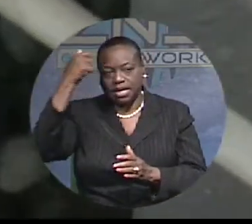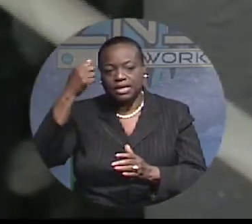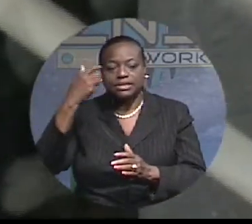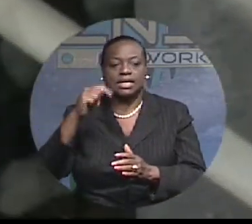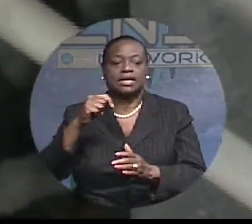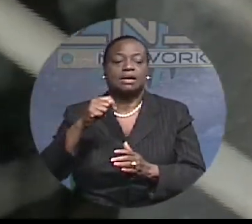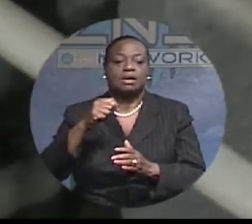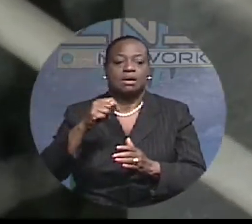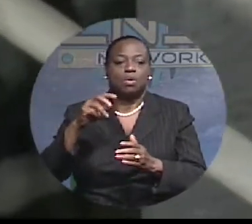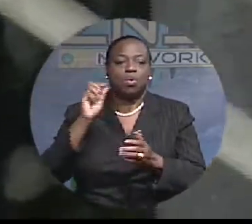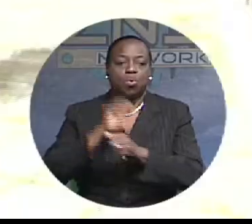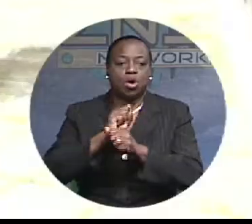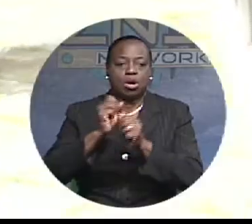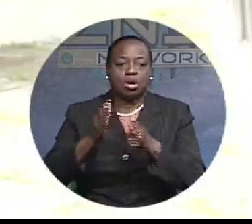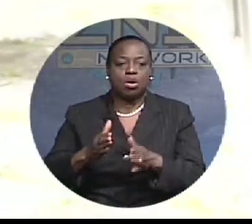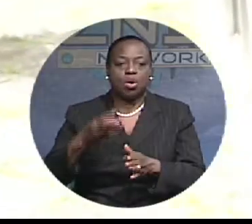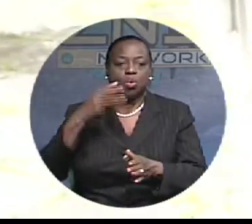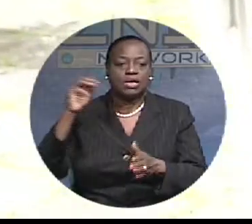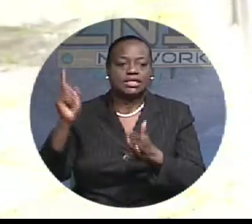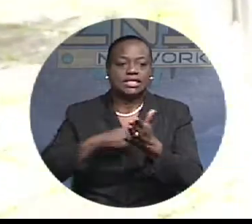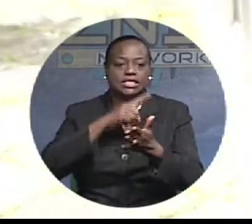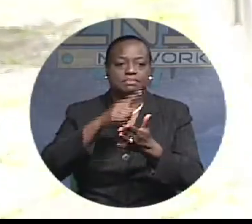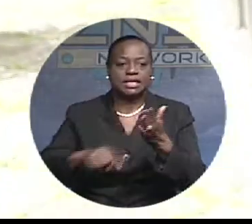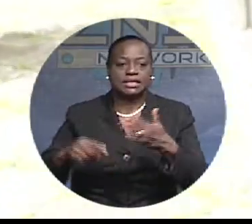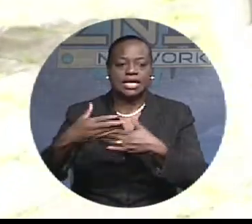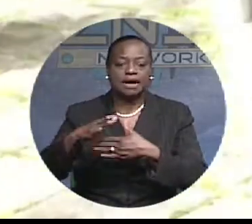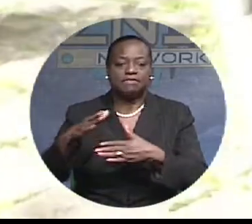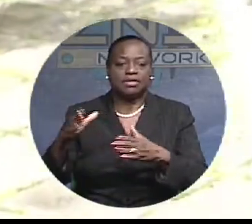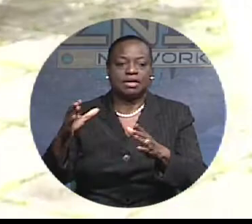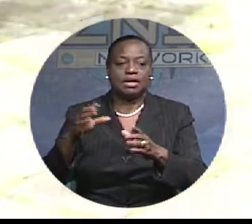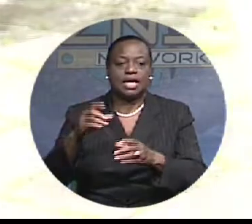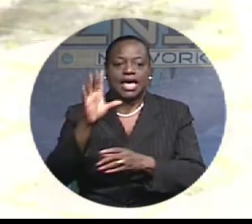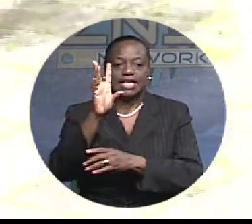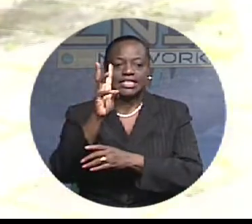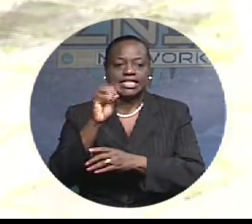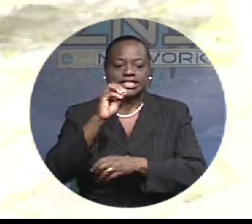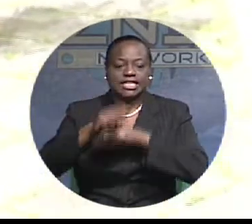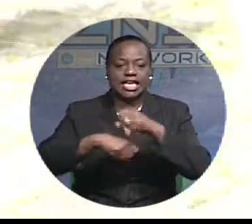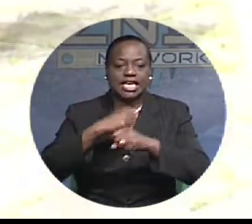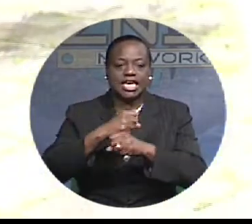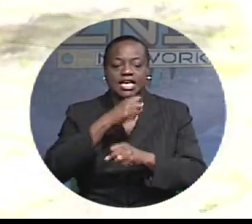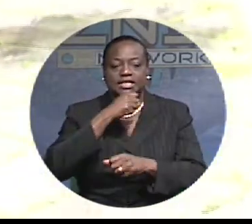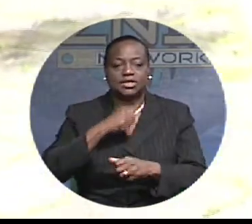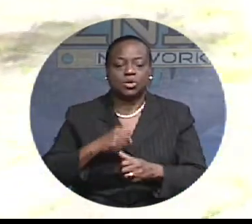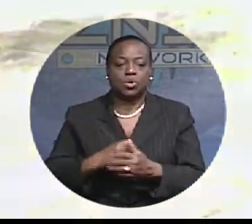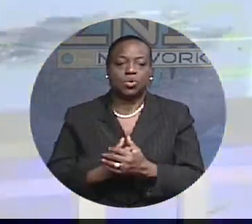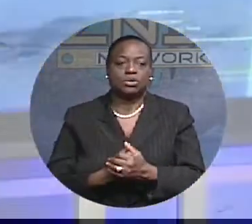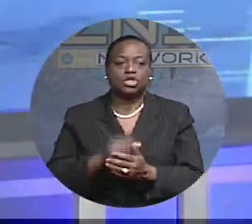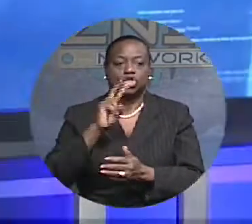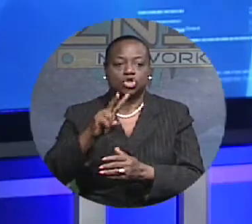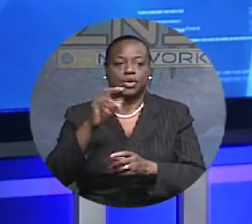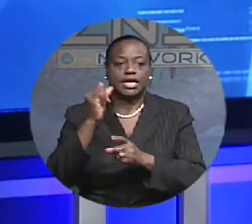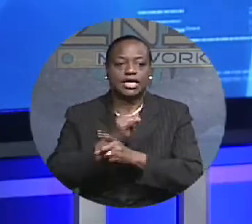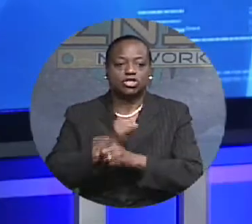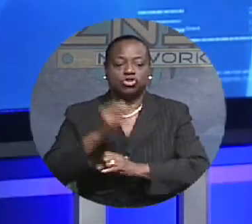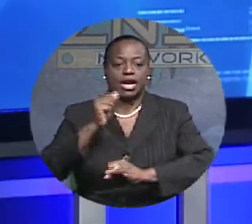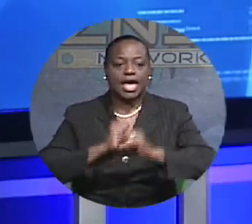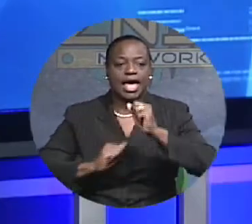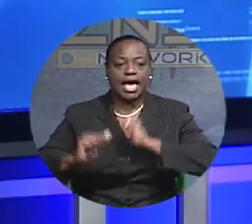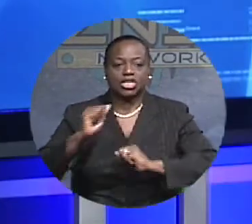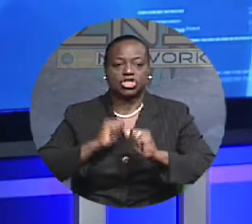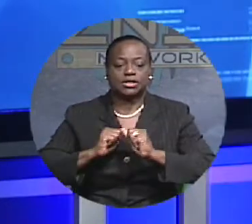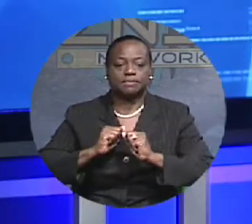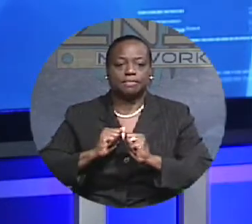60. But that was just one of the issues the union wants addressed before resorting to industrial action.